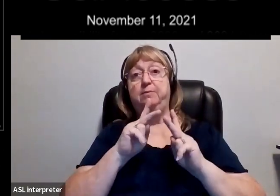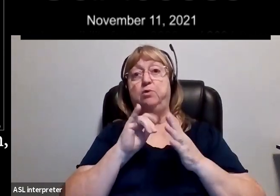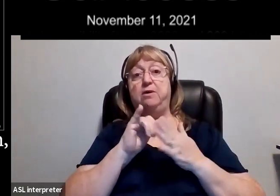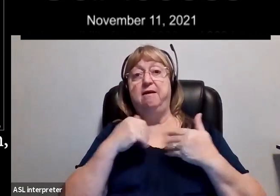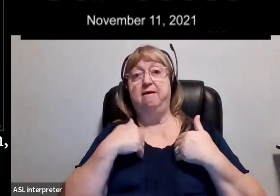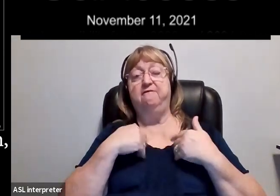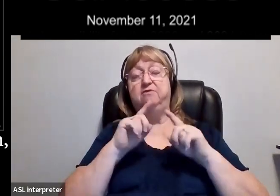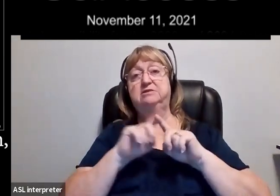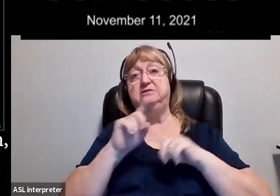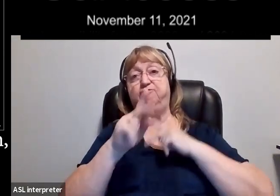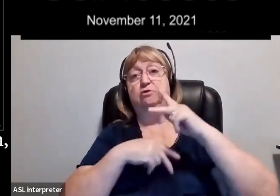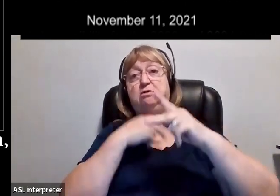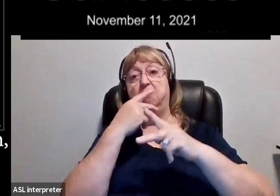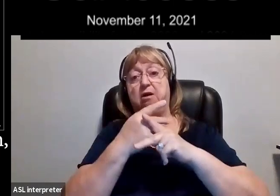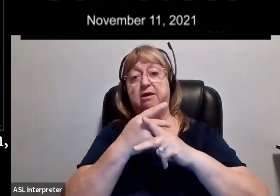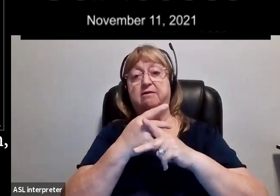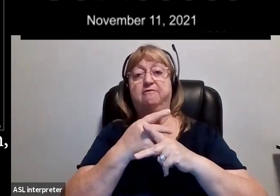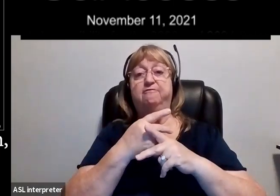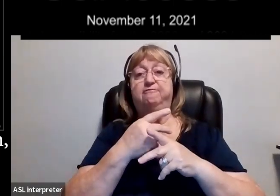different kind of difficulties in